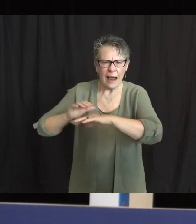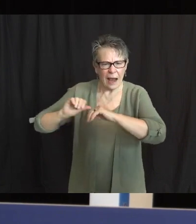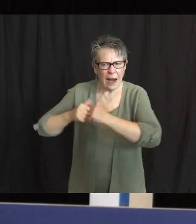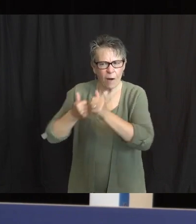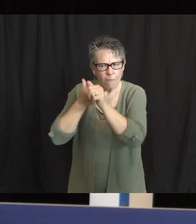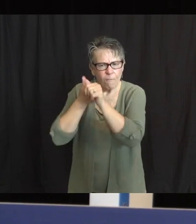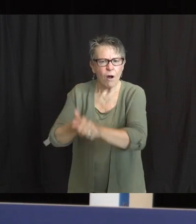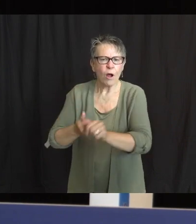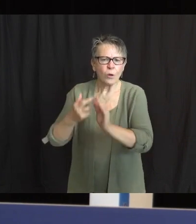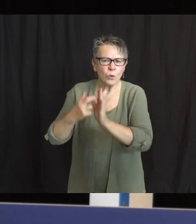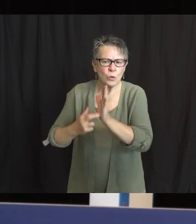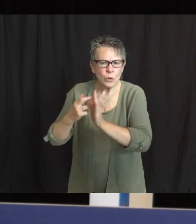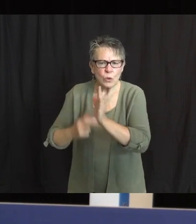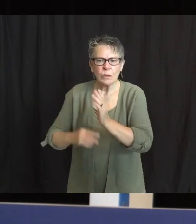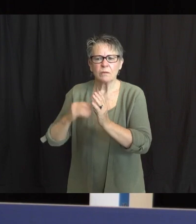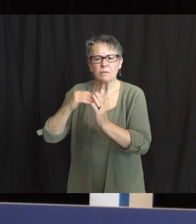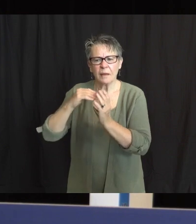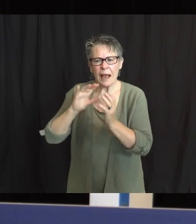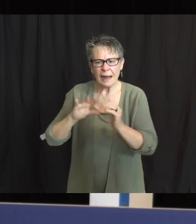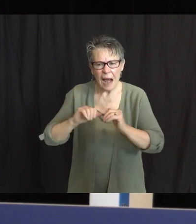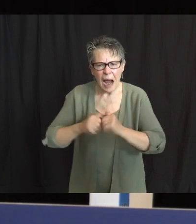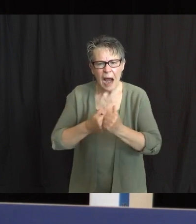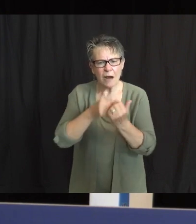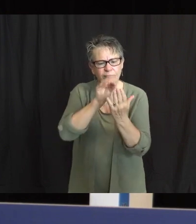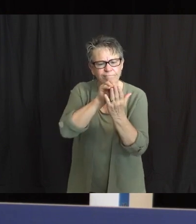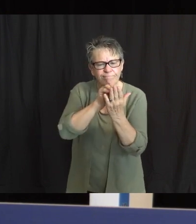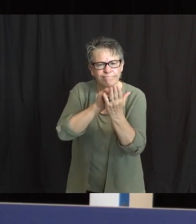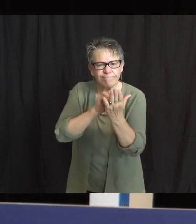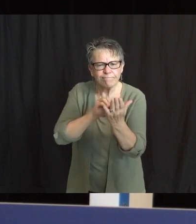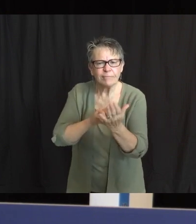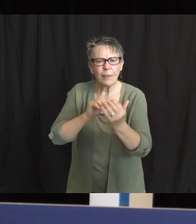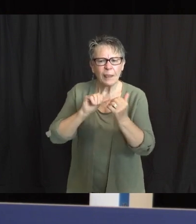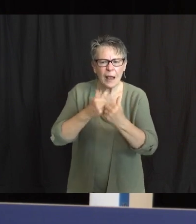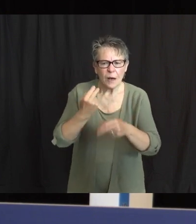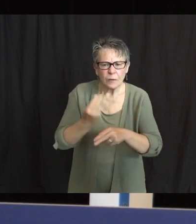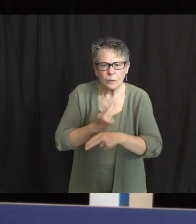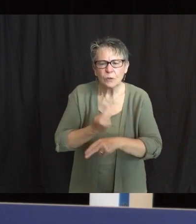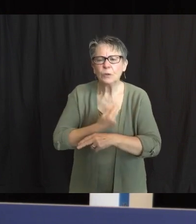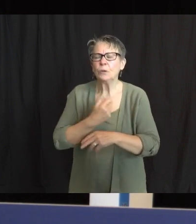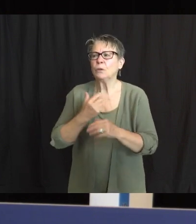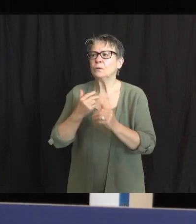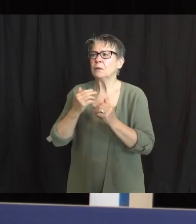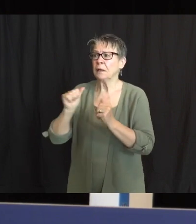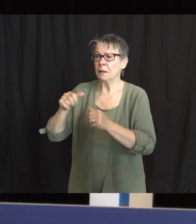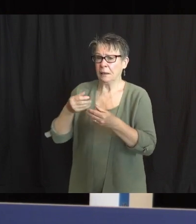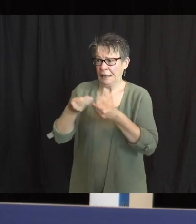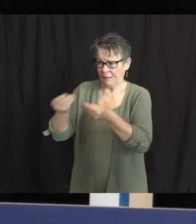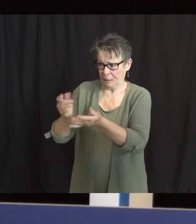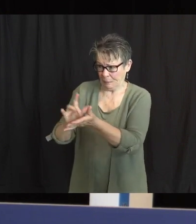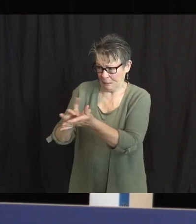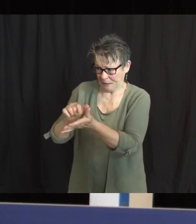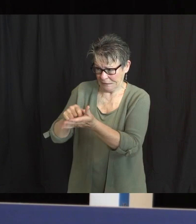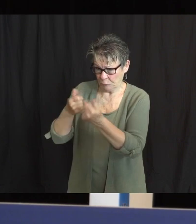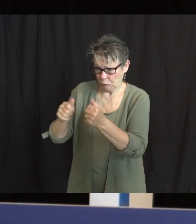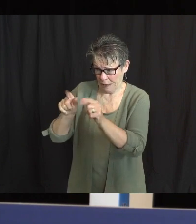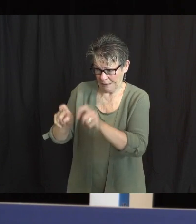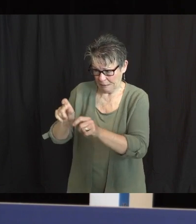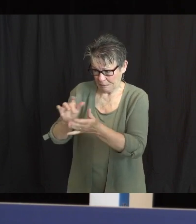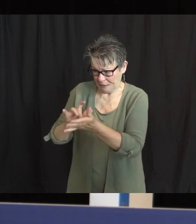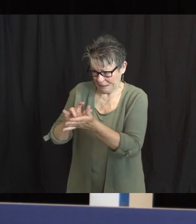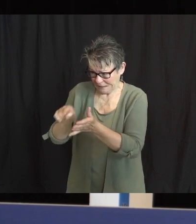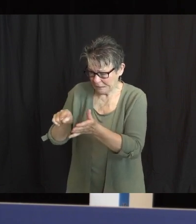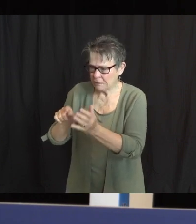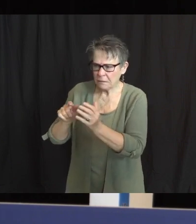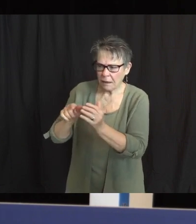ongoing unused inventory. We hope to also gather information on patient outcomes. New Jersey is grateful to